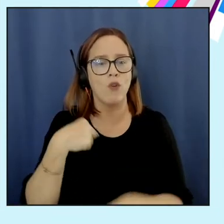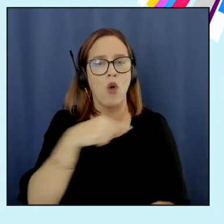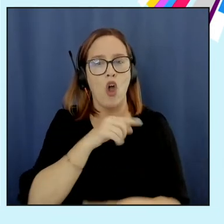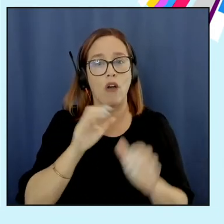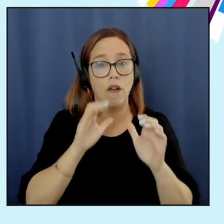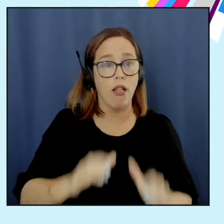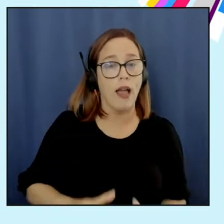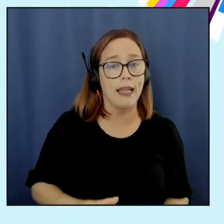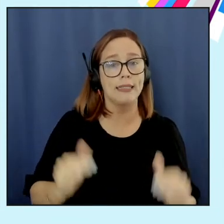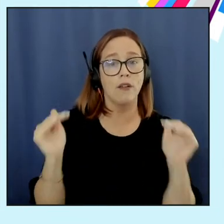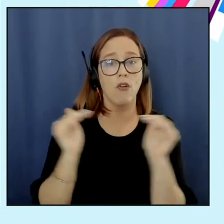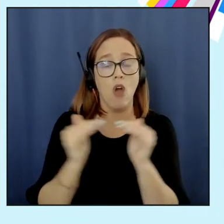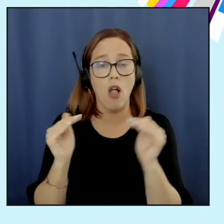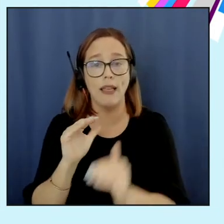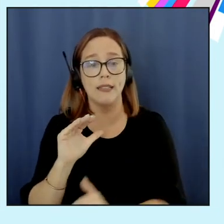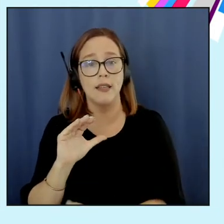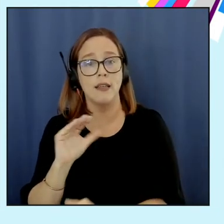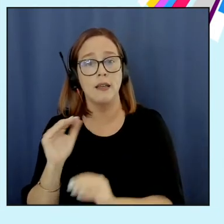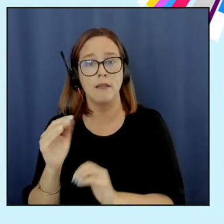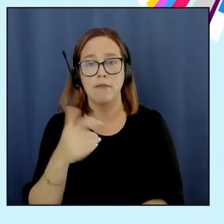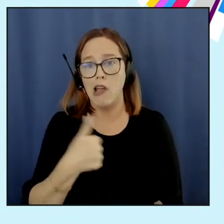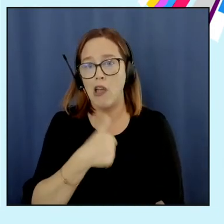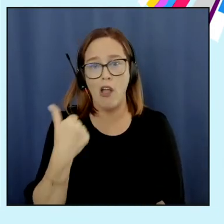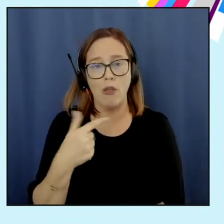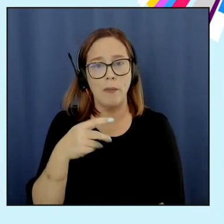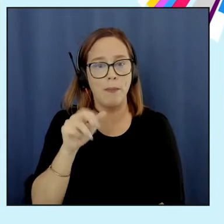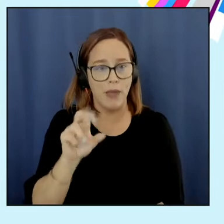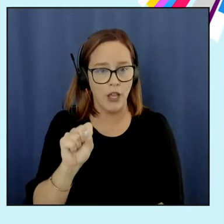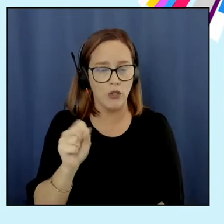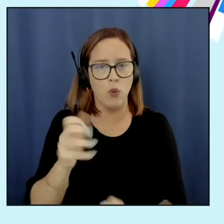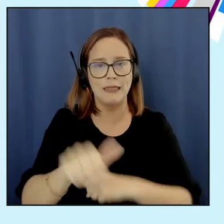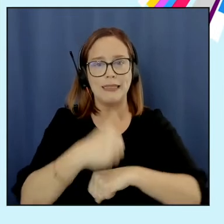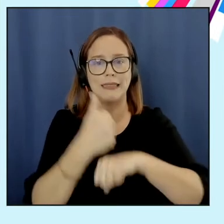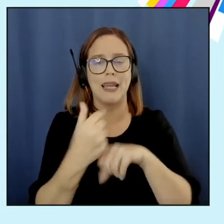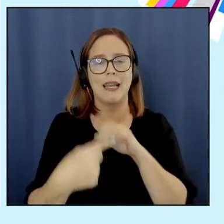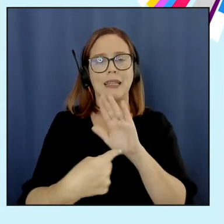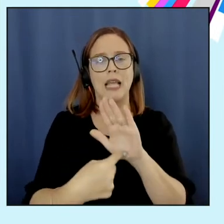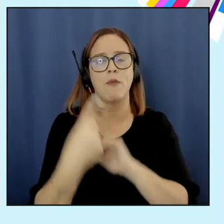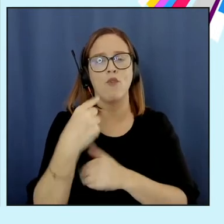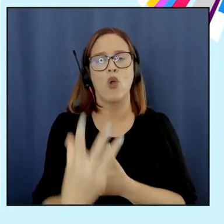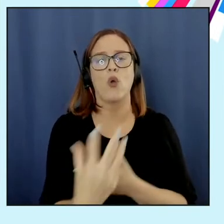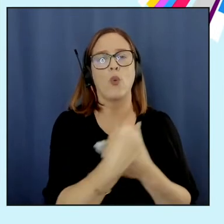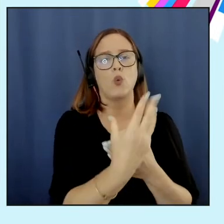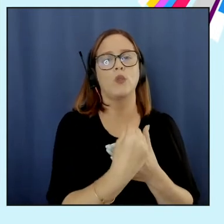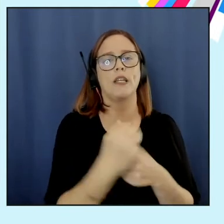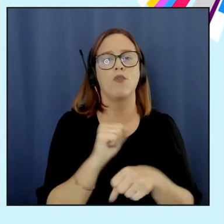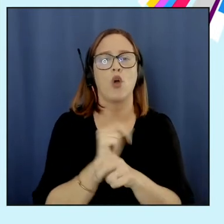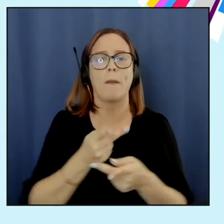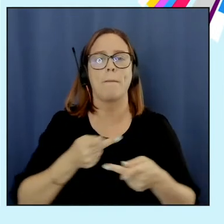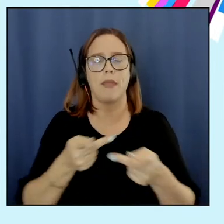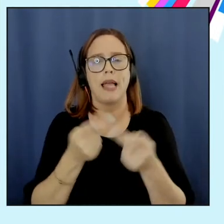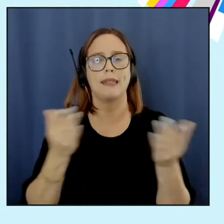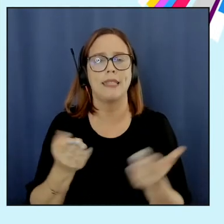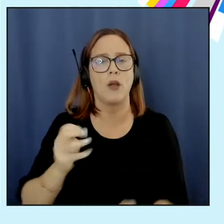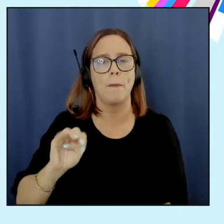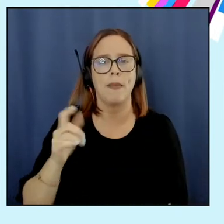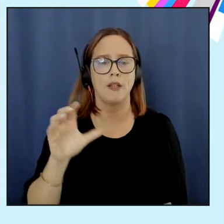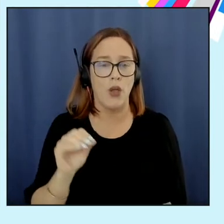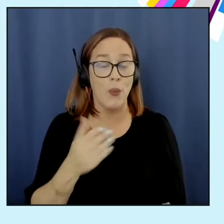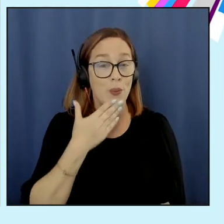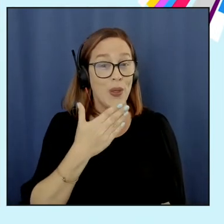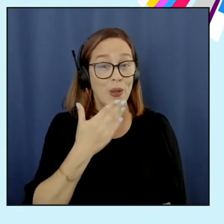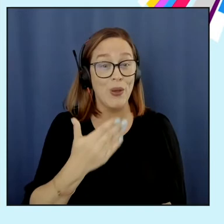colleagues and our peers, and set an example for an inclusive workplace in Mexico. Thank you and happy